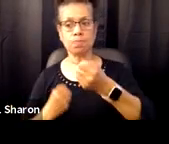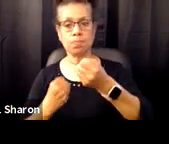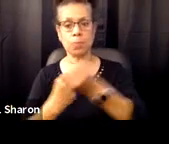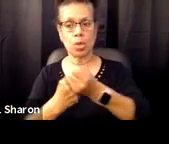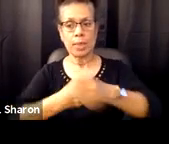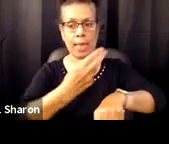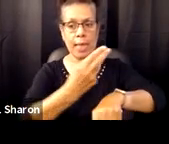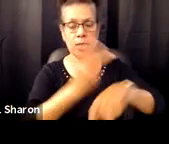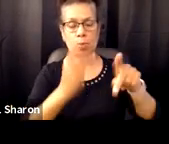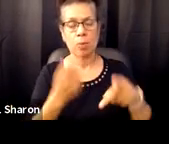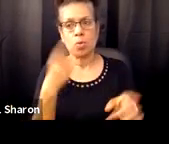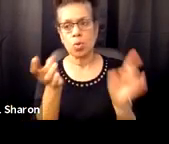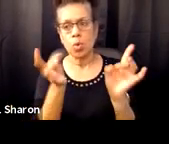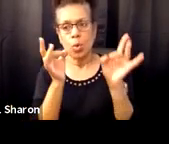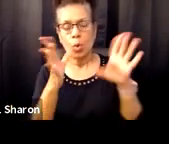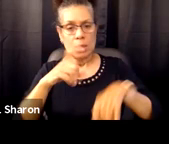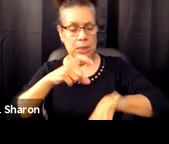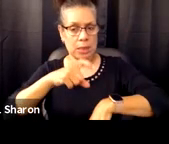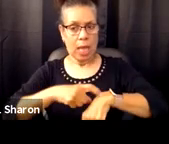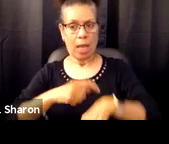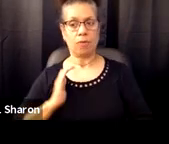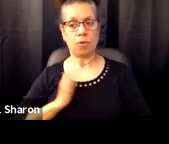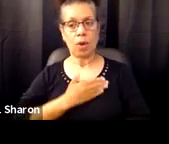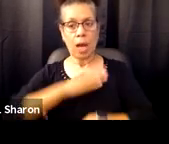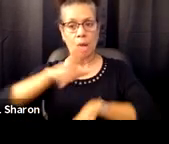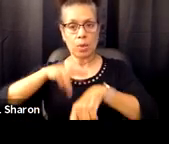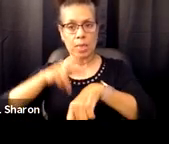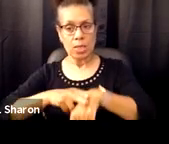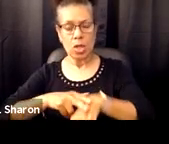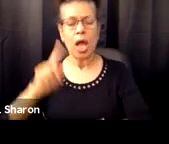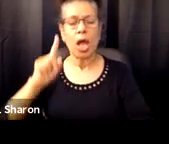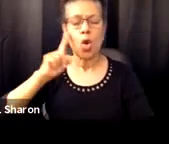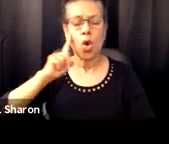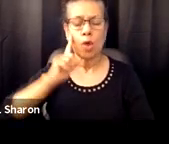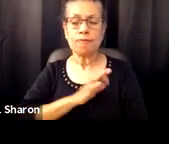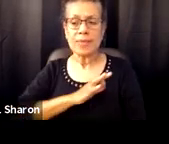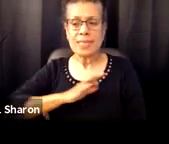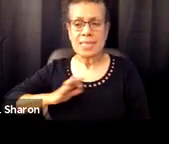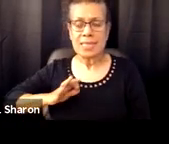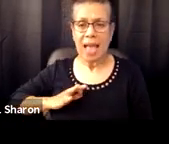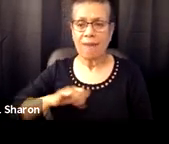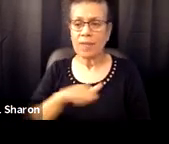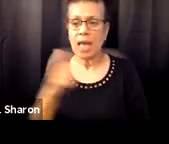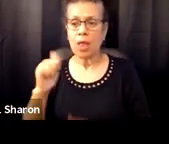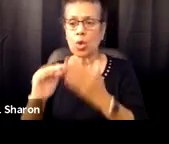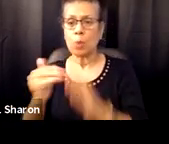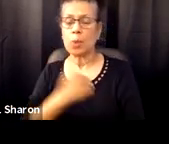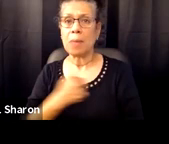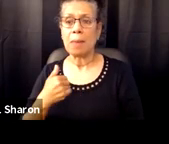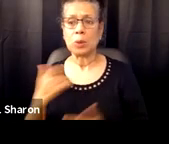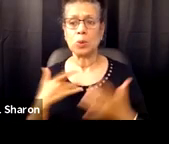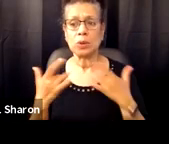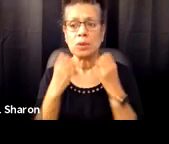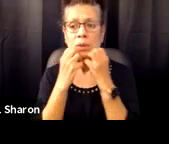during this truly difficult period for our nation i've heard from staff and other community members who are anxious about loved